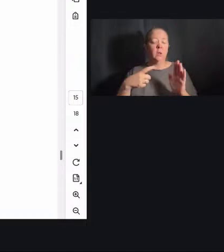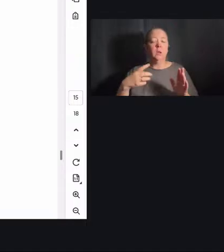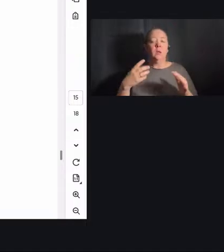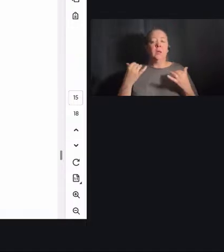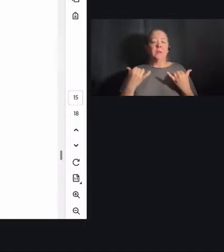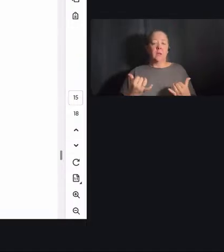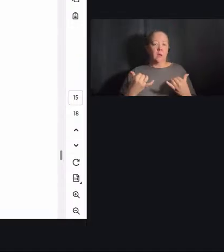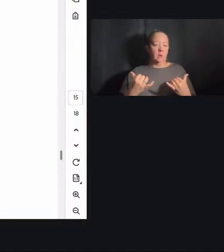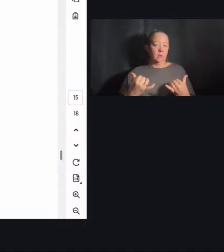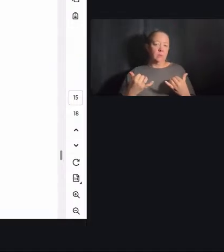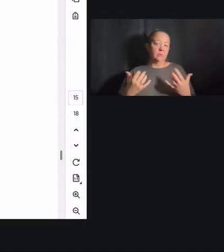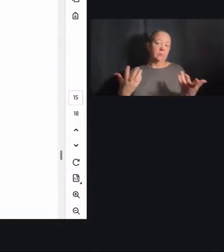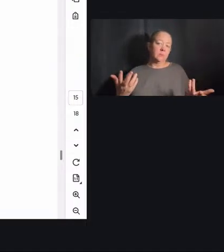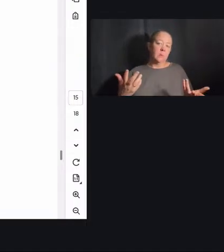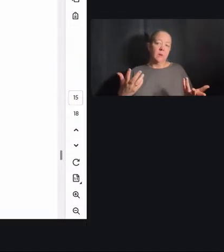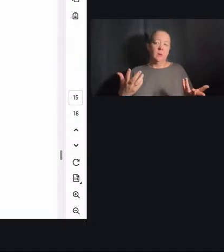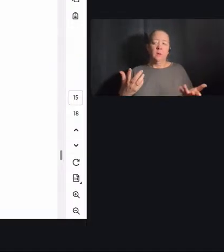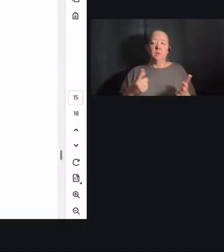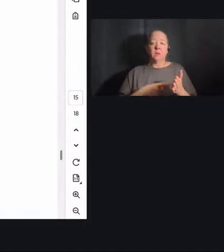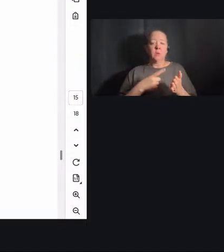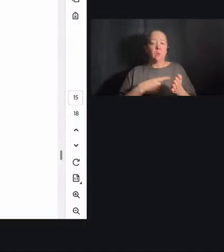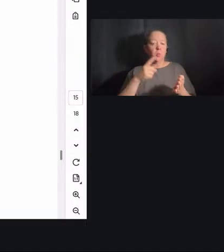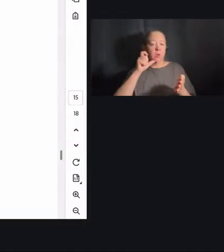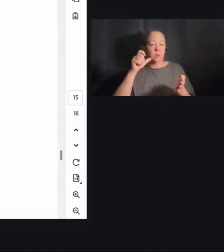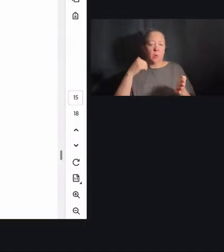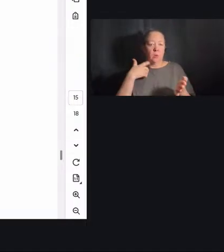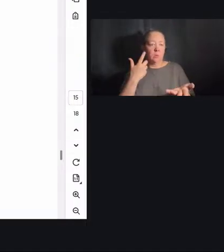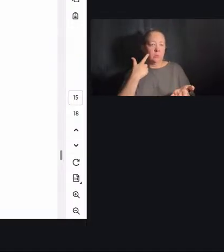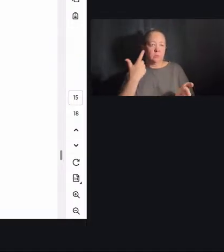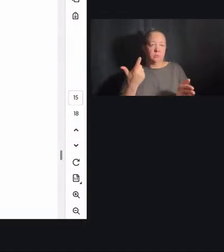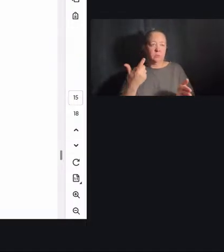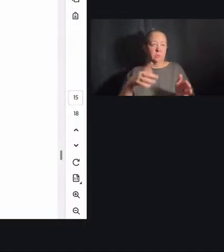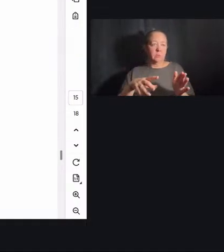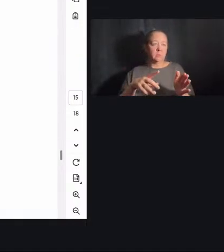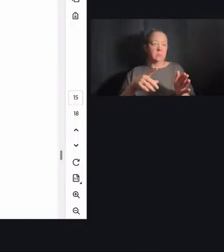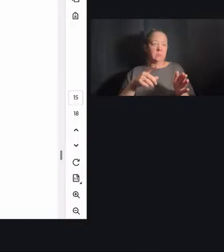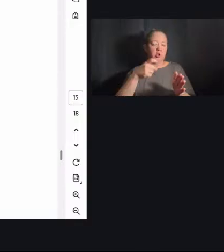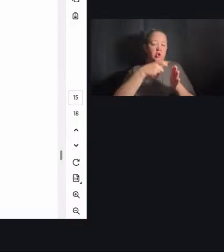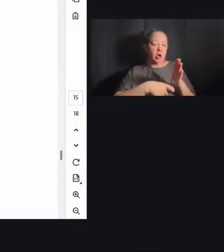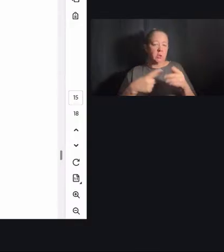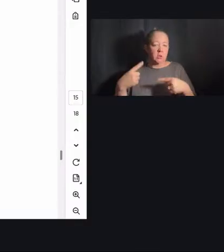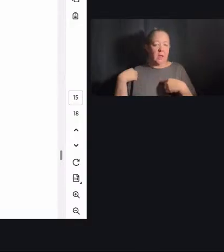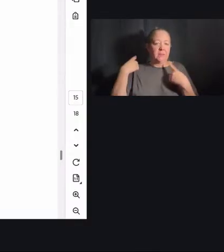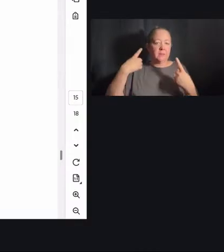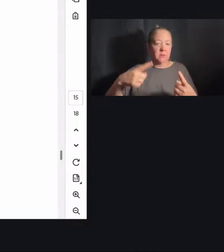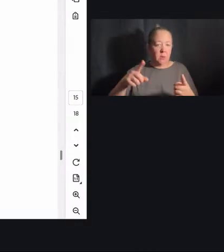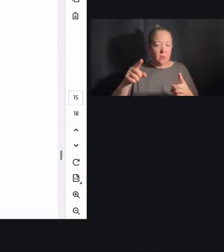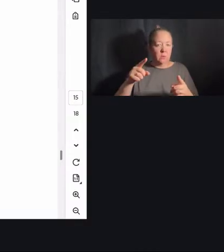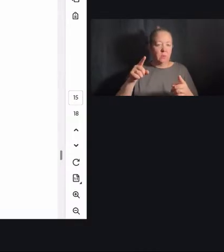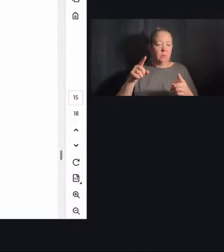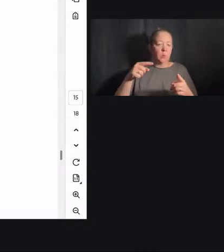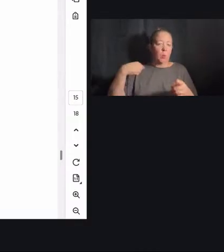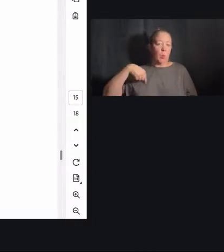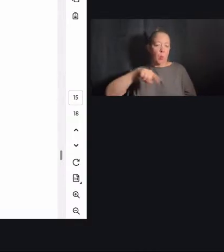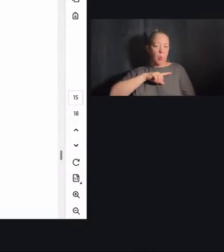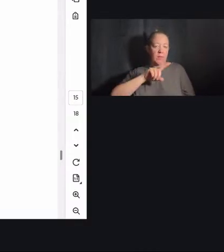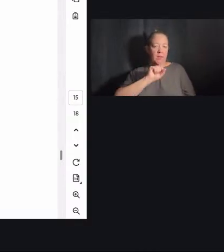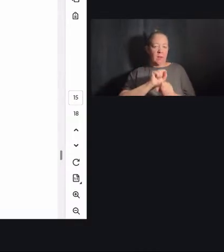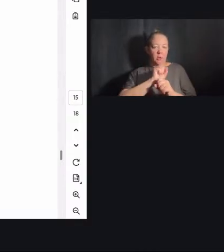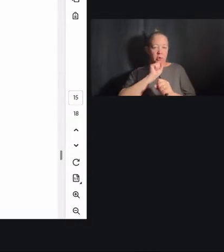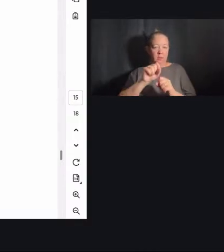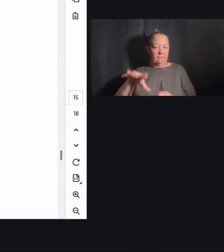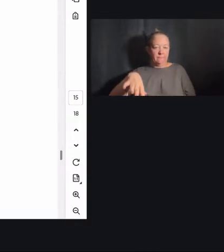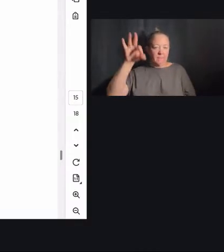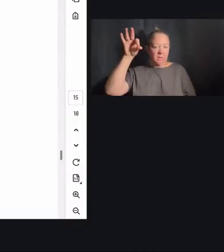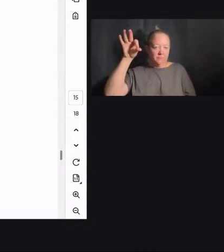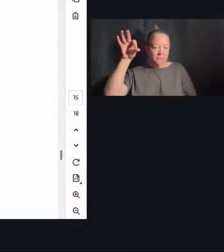like washer, dryer, and somebody, a scrapper comes by and picks it up, and they take it away, and the scrap metal that we